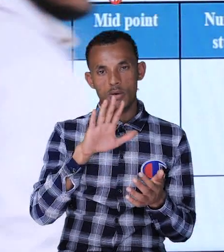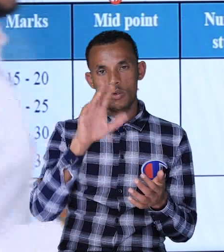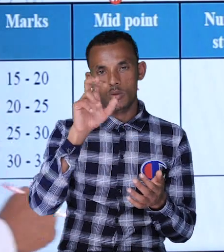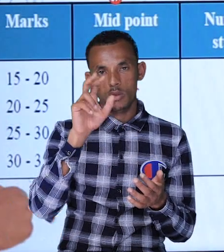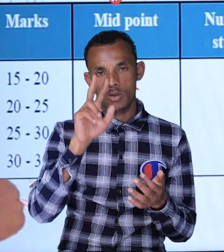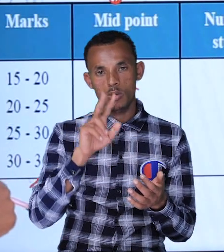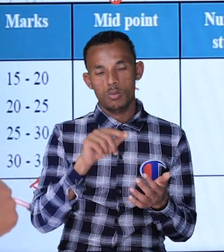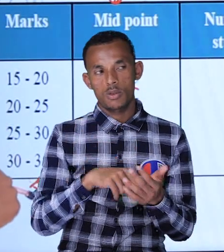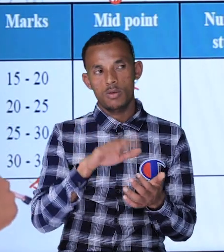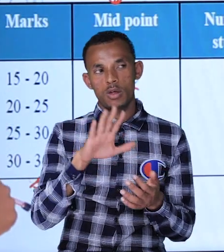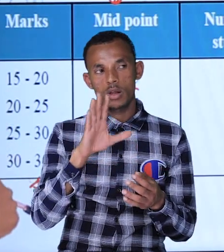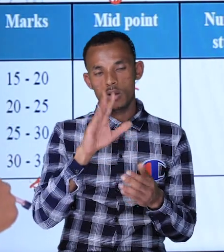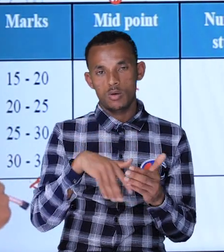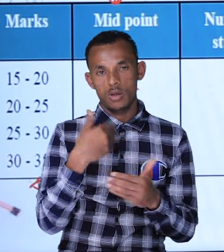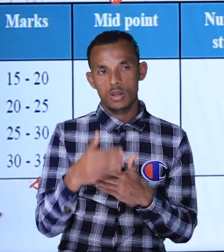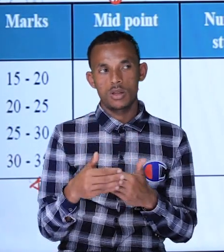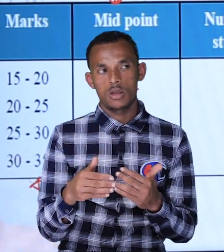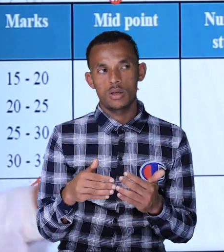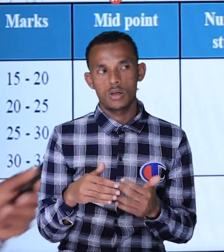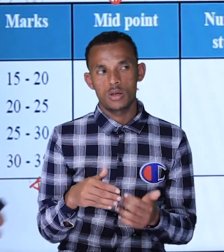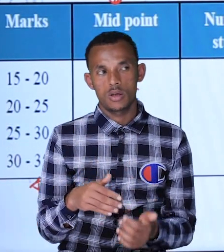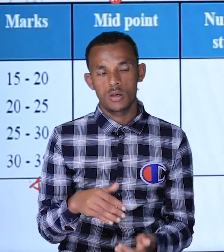and so on. So